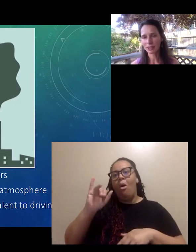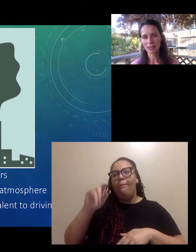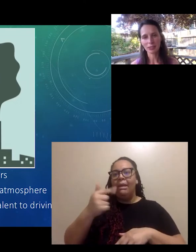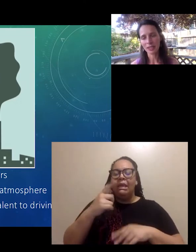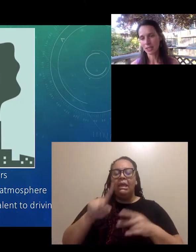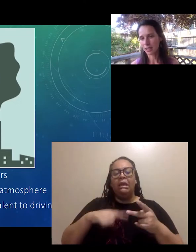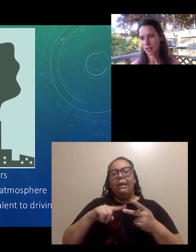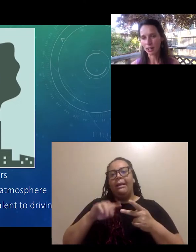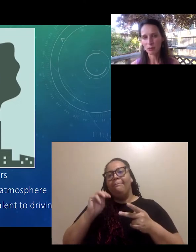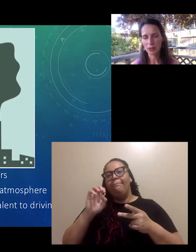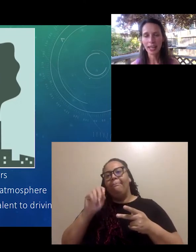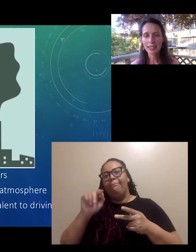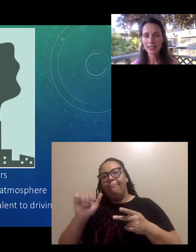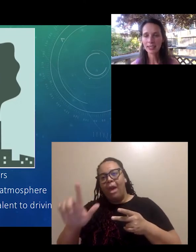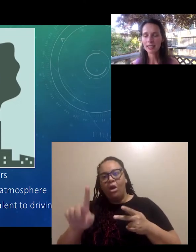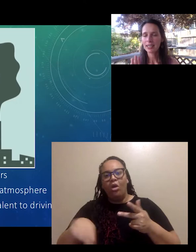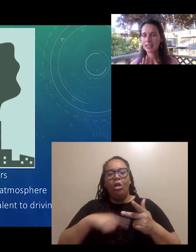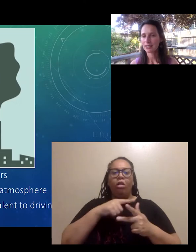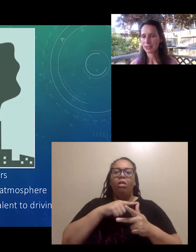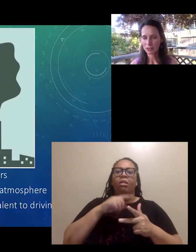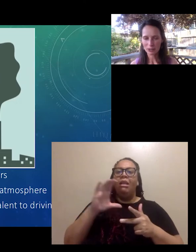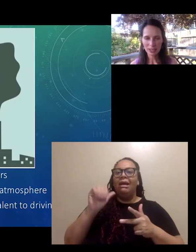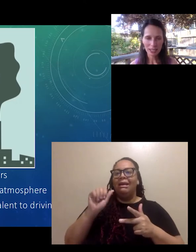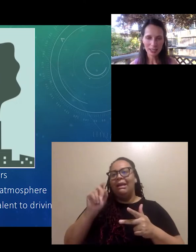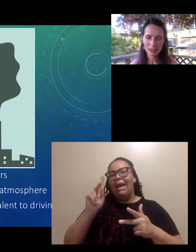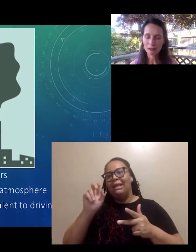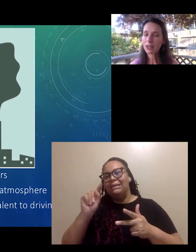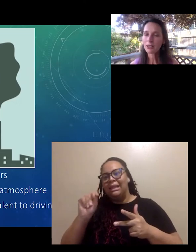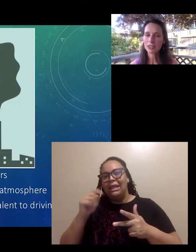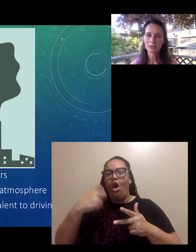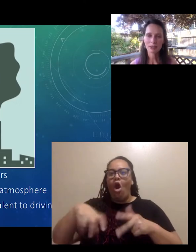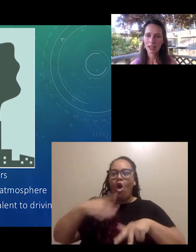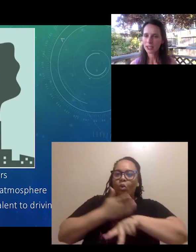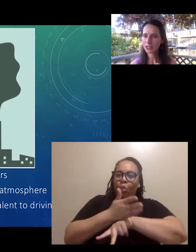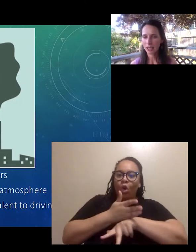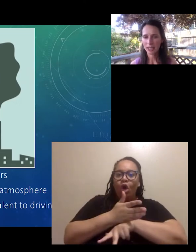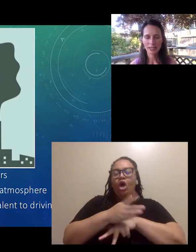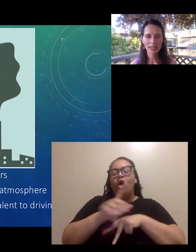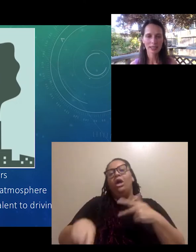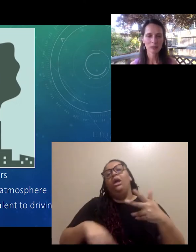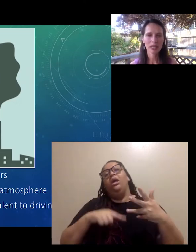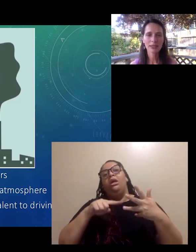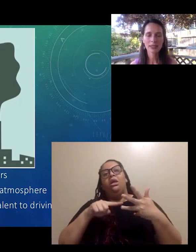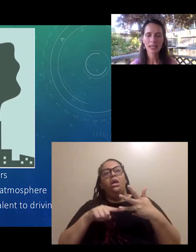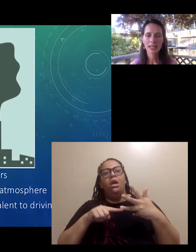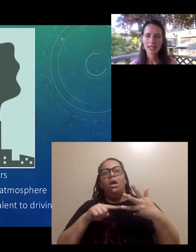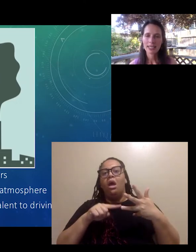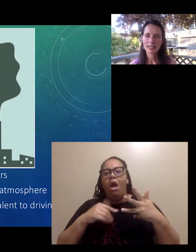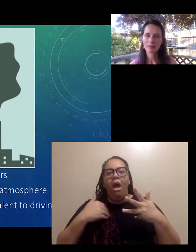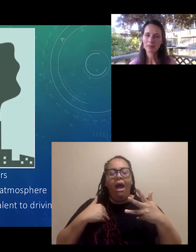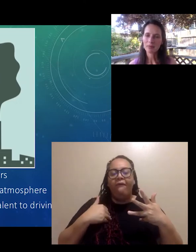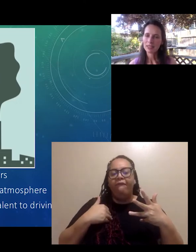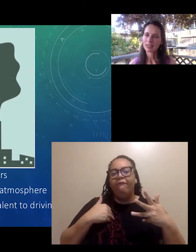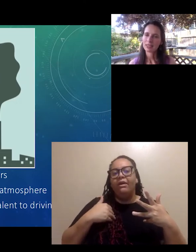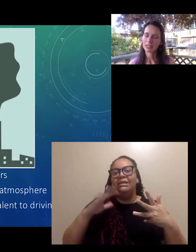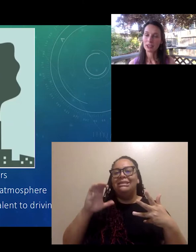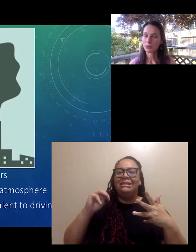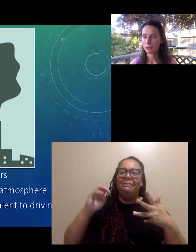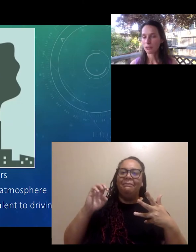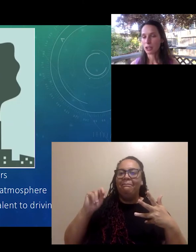or, you know, exotic hardwood casket that includes a vault of concrete, plastic or metals. Um,